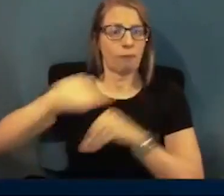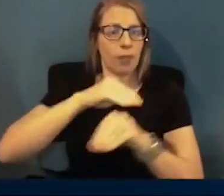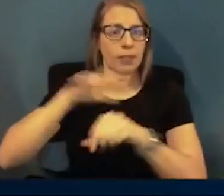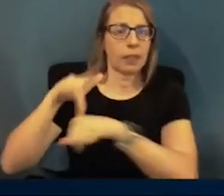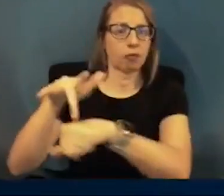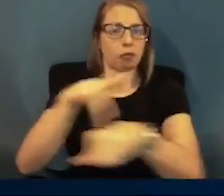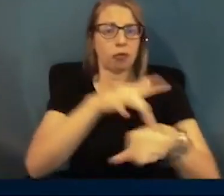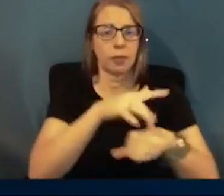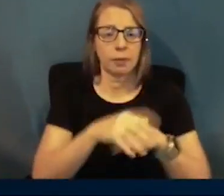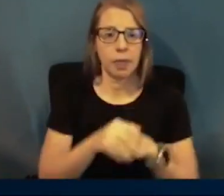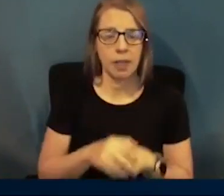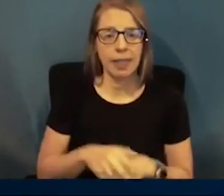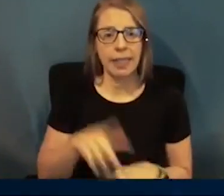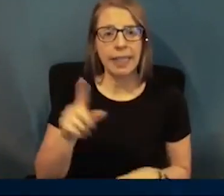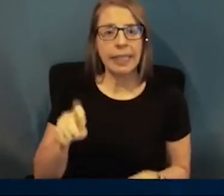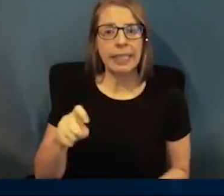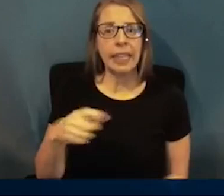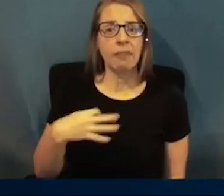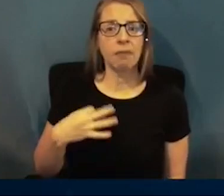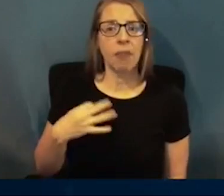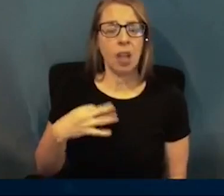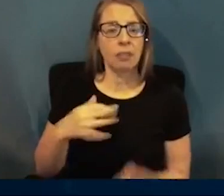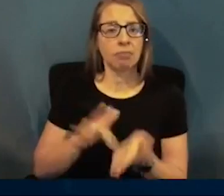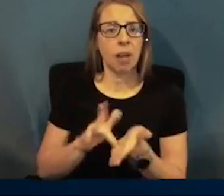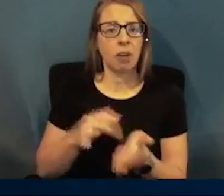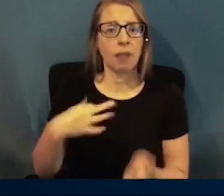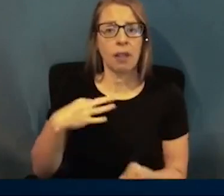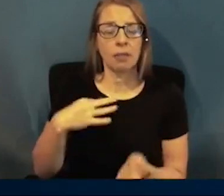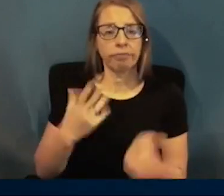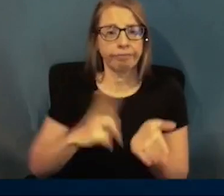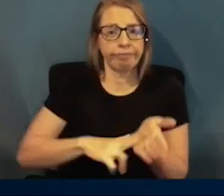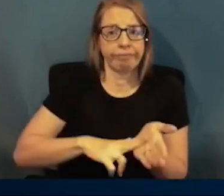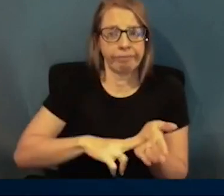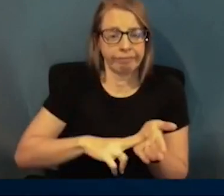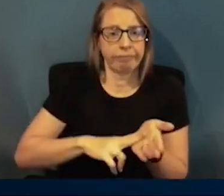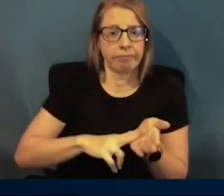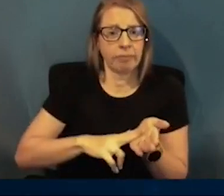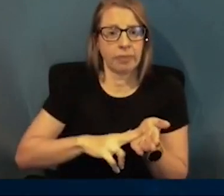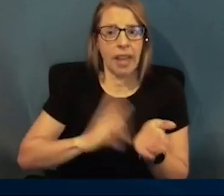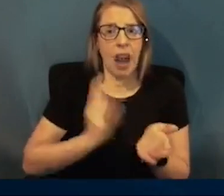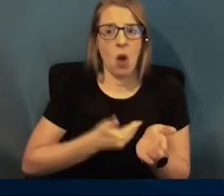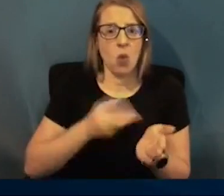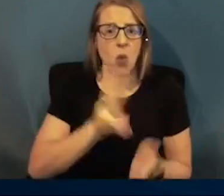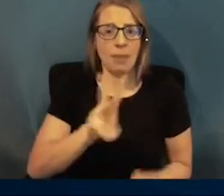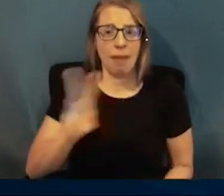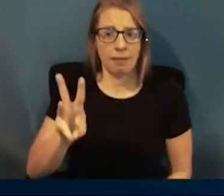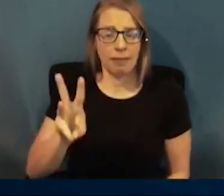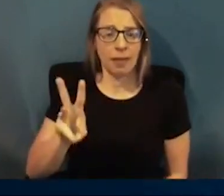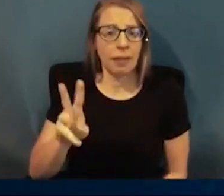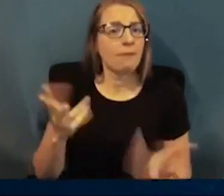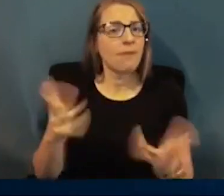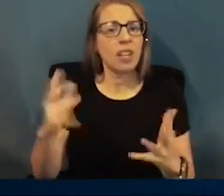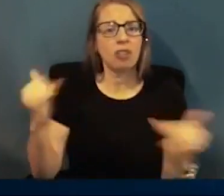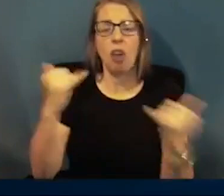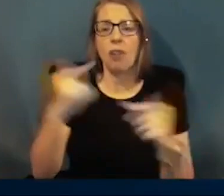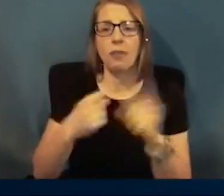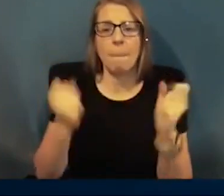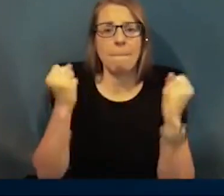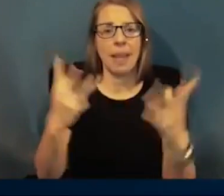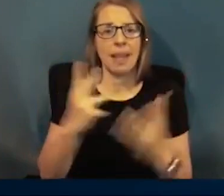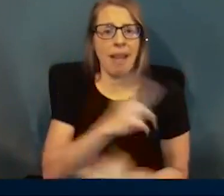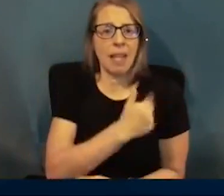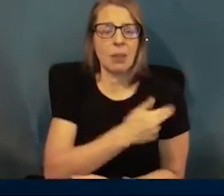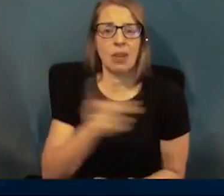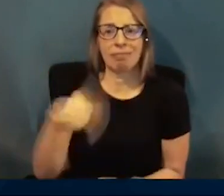to our website and sign on so that we can be ready to go. And we're already getting calls from many, many hospitals that they need help